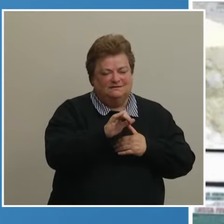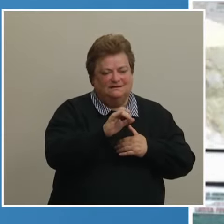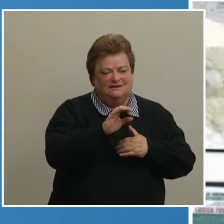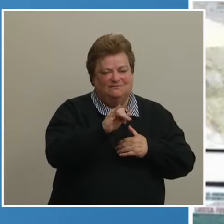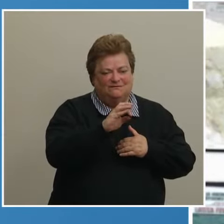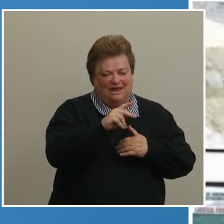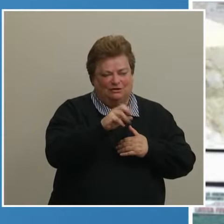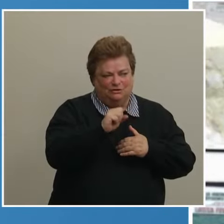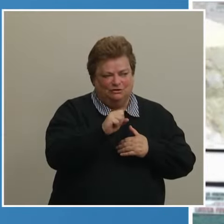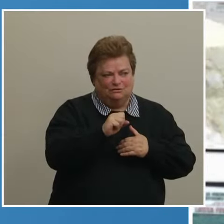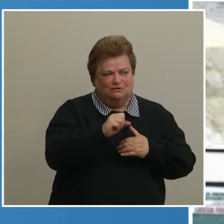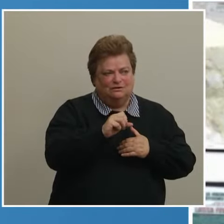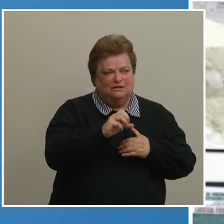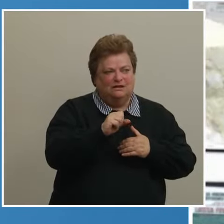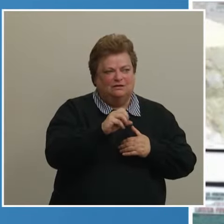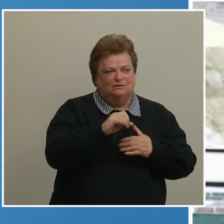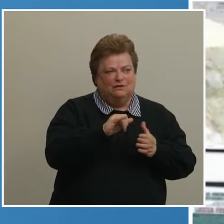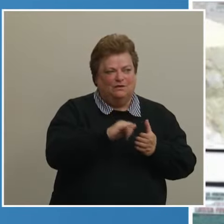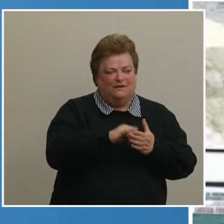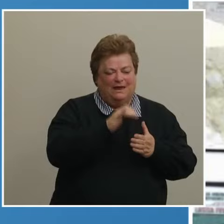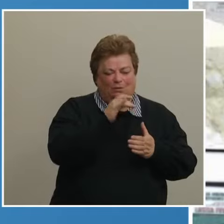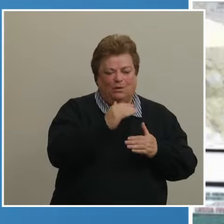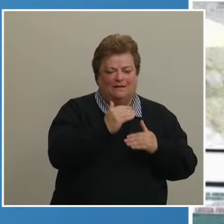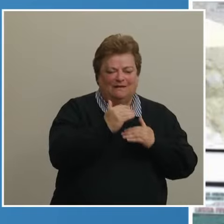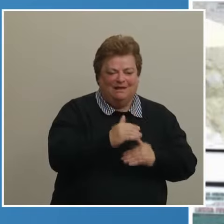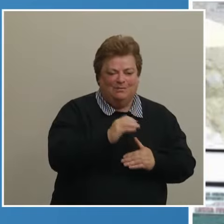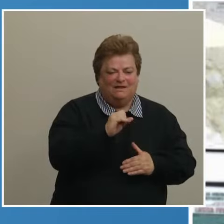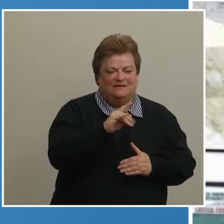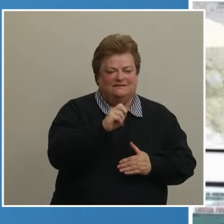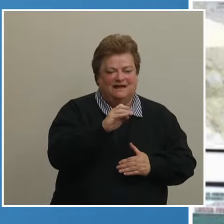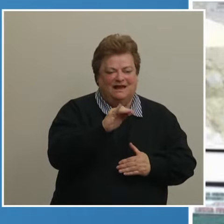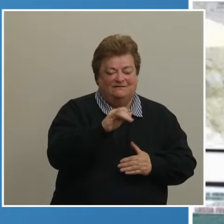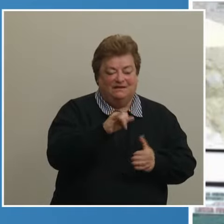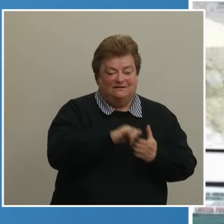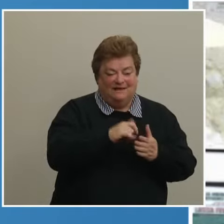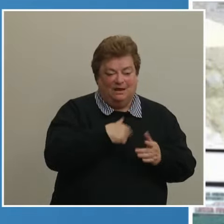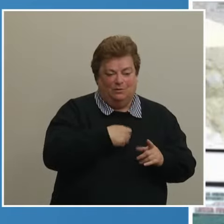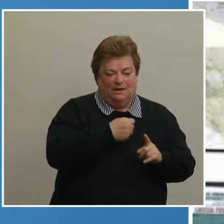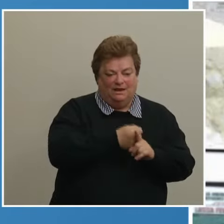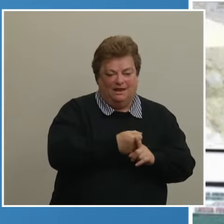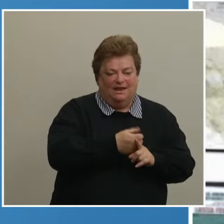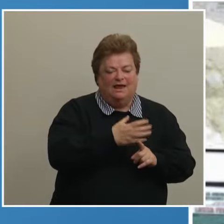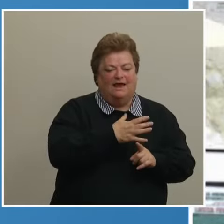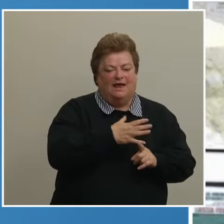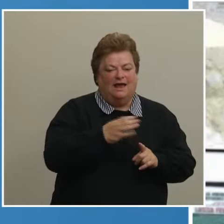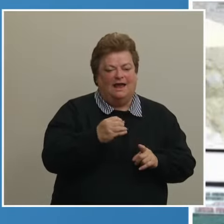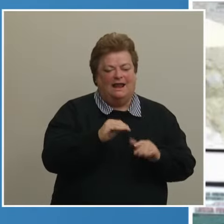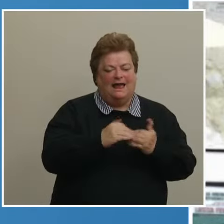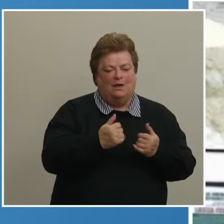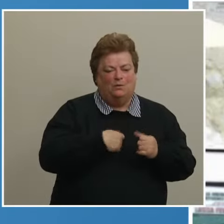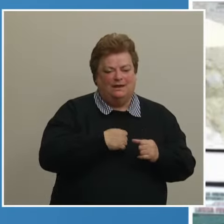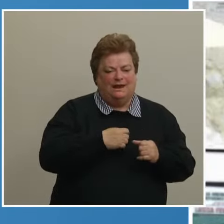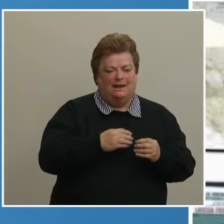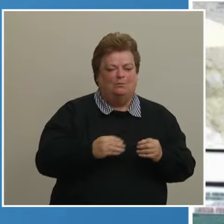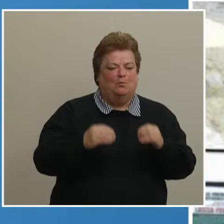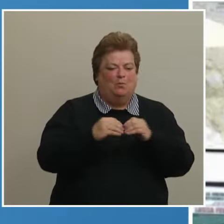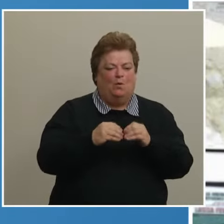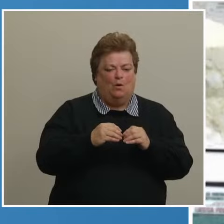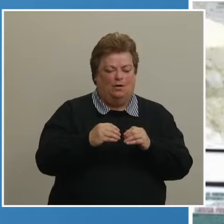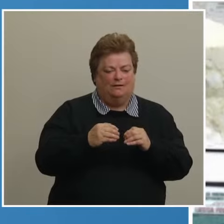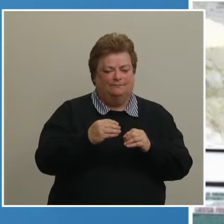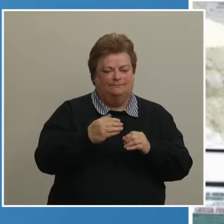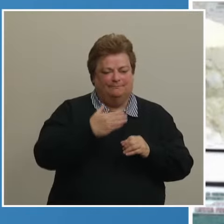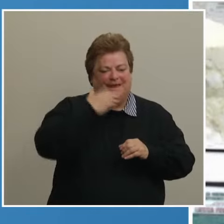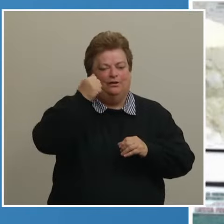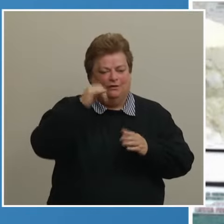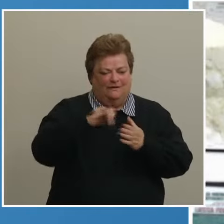this vaccine to limit the side effects that we encounter and to maximize the benefit of the vaccine. But again, overall, to me,